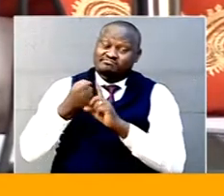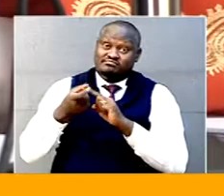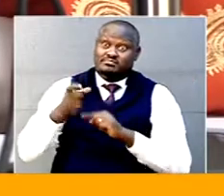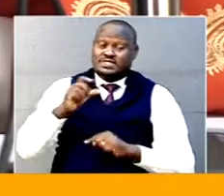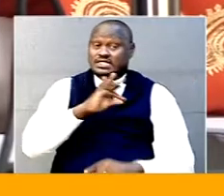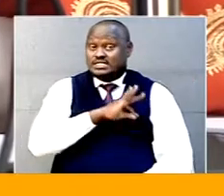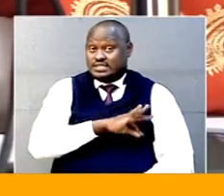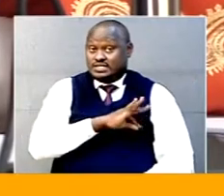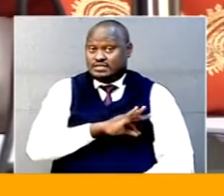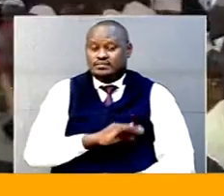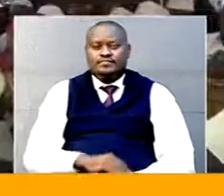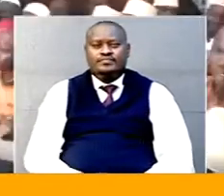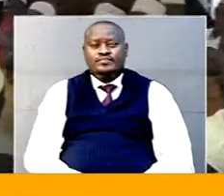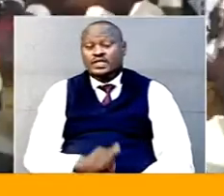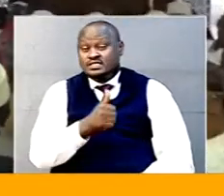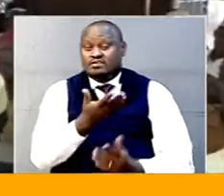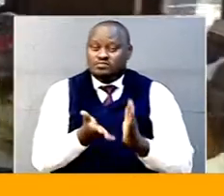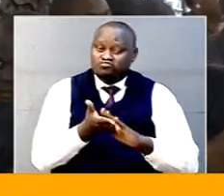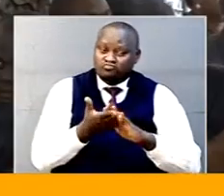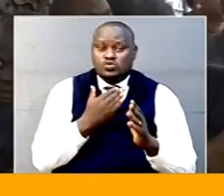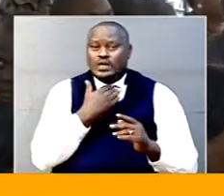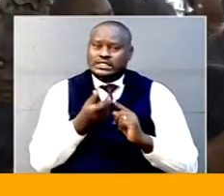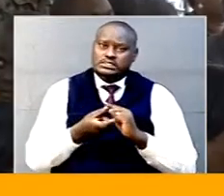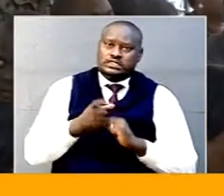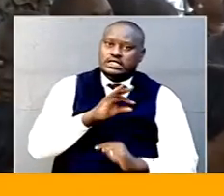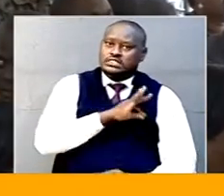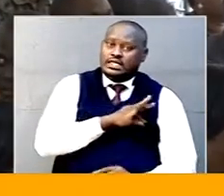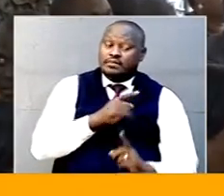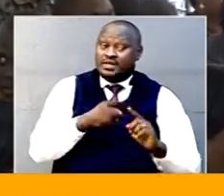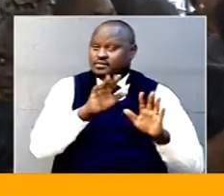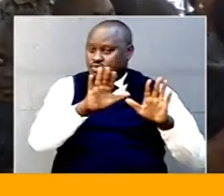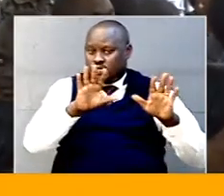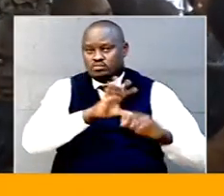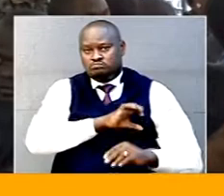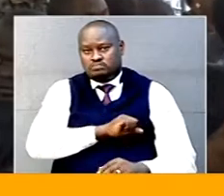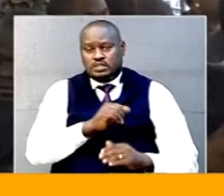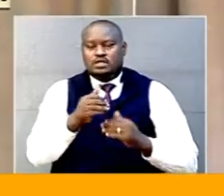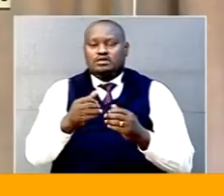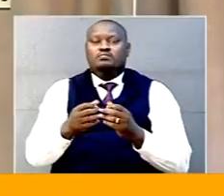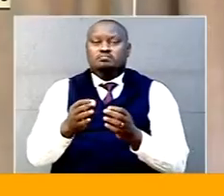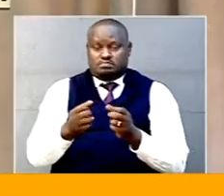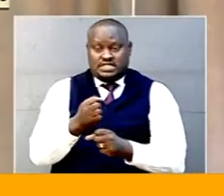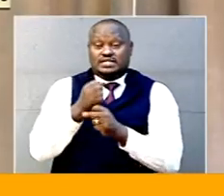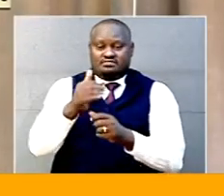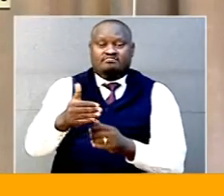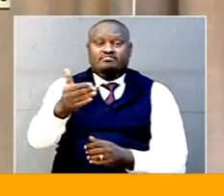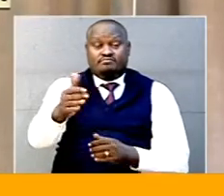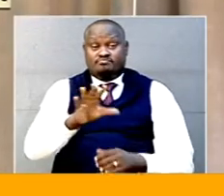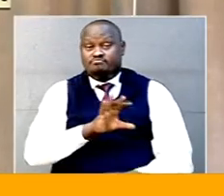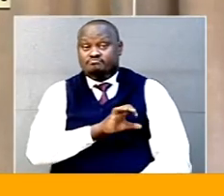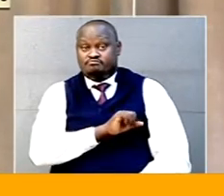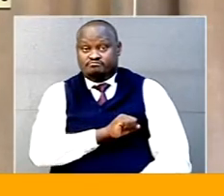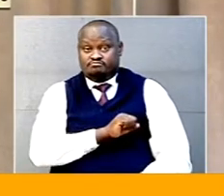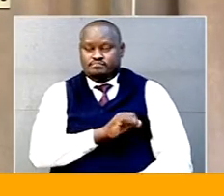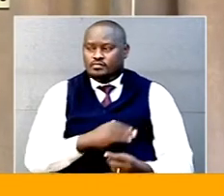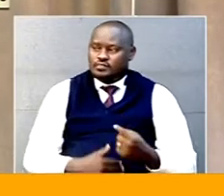of the striking public servants wanted a quick fix to their grievances, they will have to wait till next financial year. Salaries of all public servants will